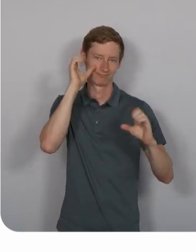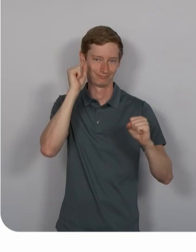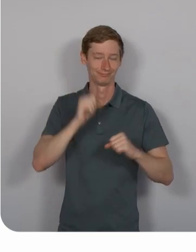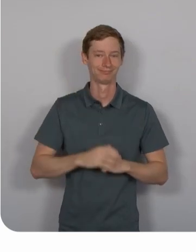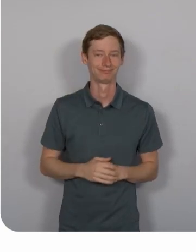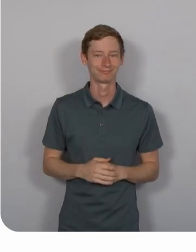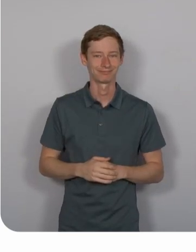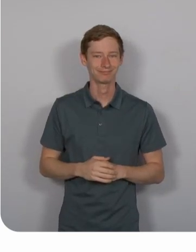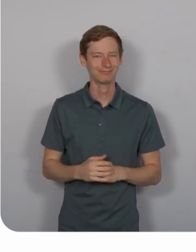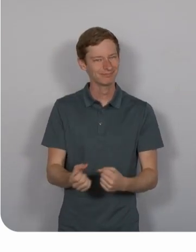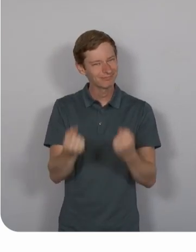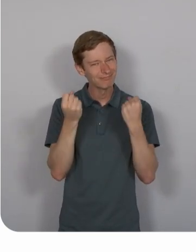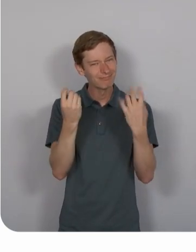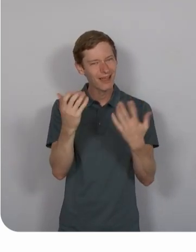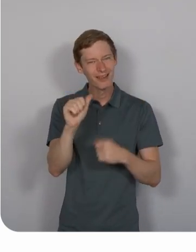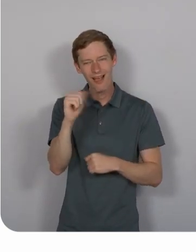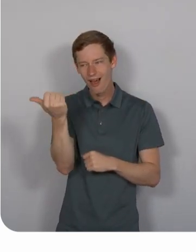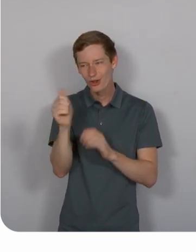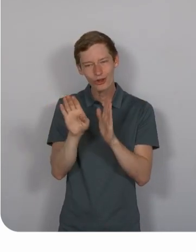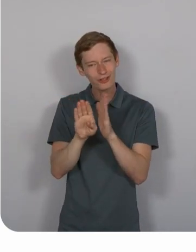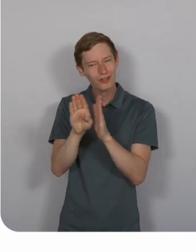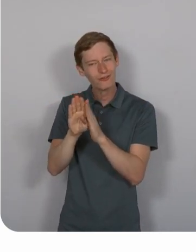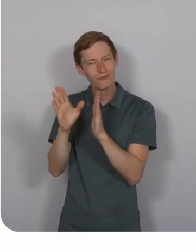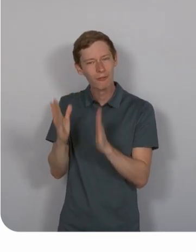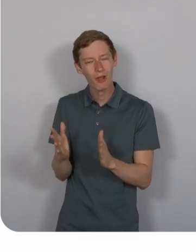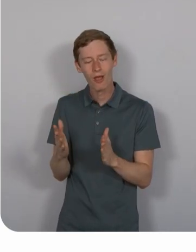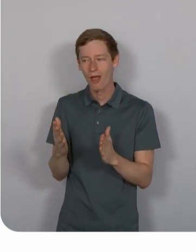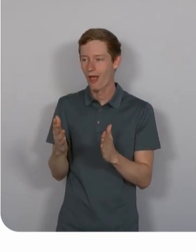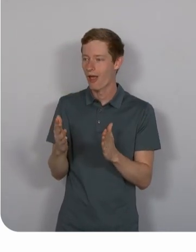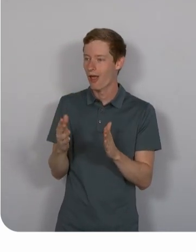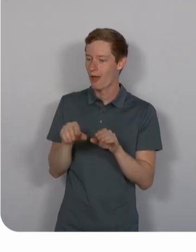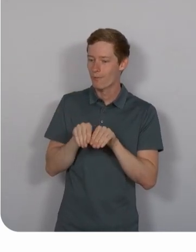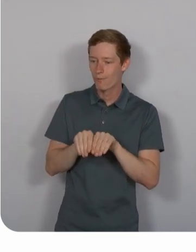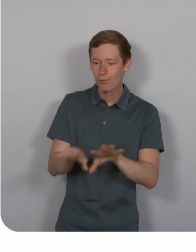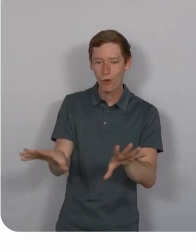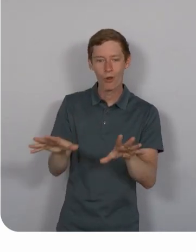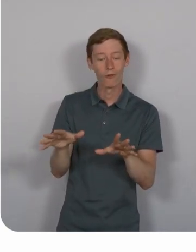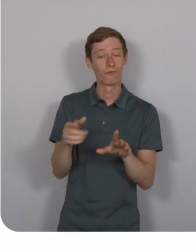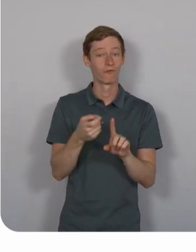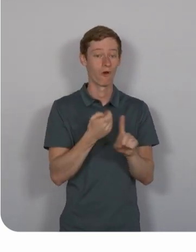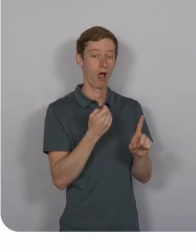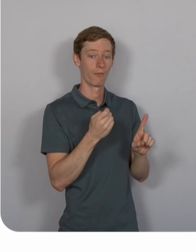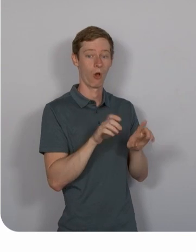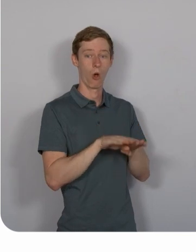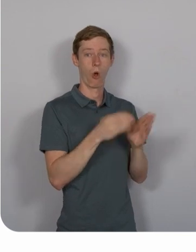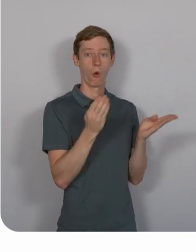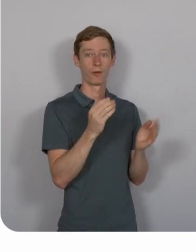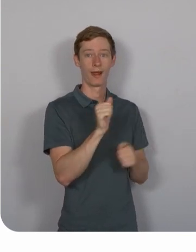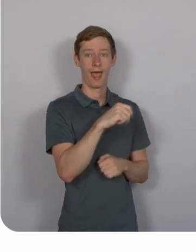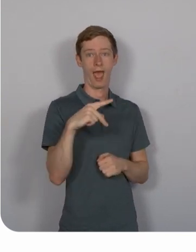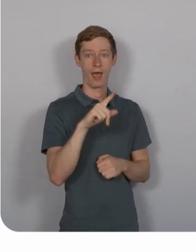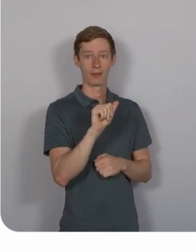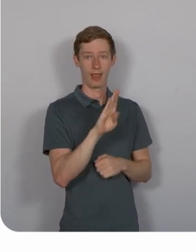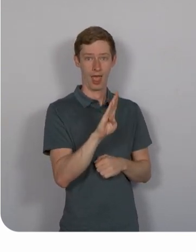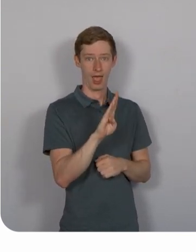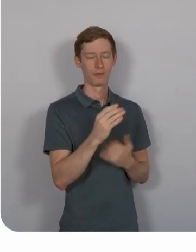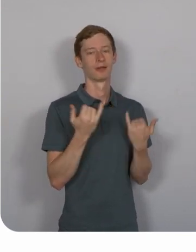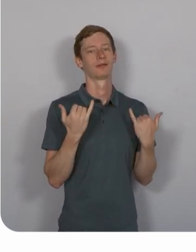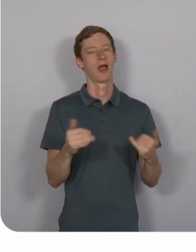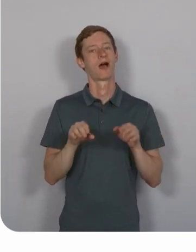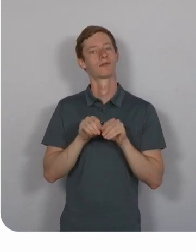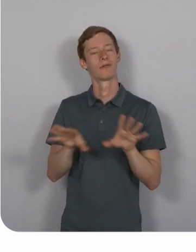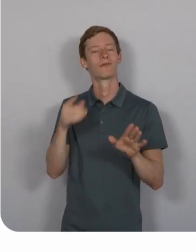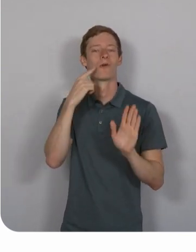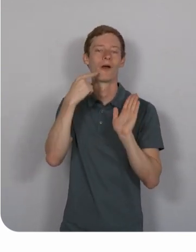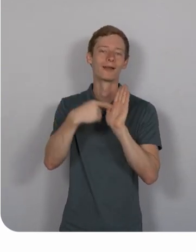And there were a bunch of other major developers who are bringing great titles out of the Open App Lab that we have, like